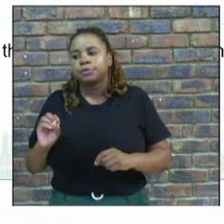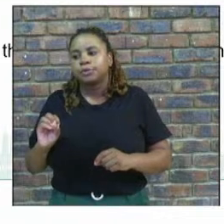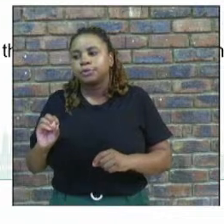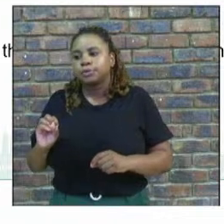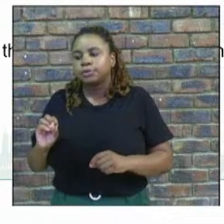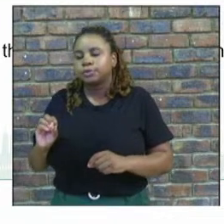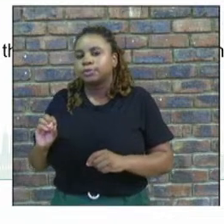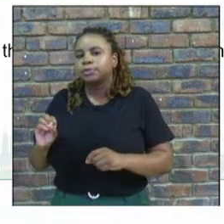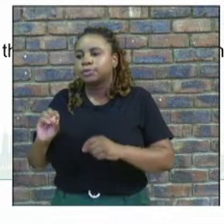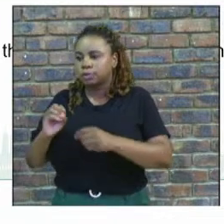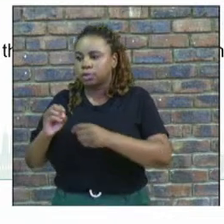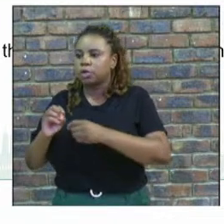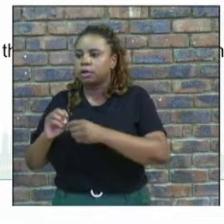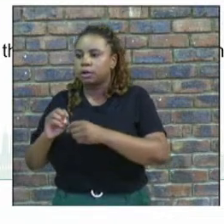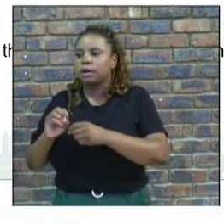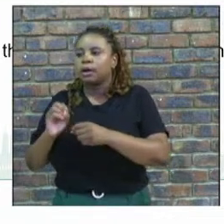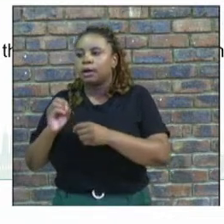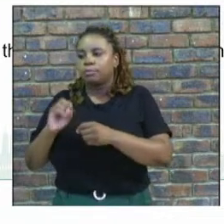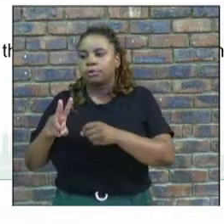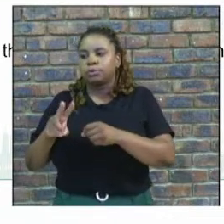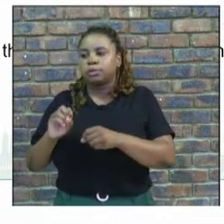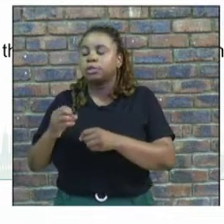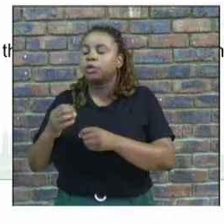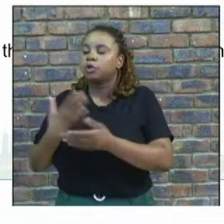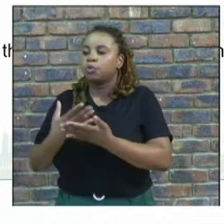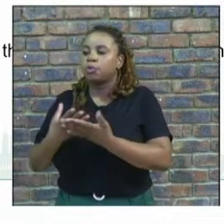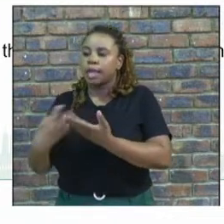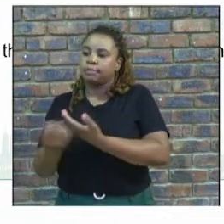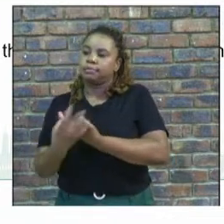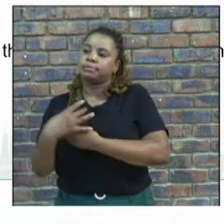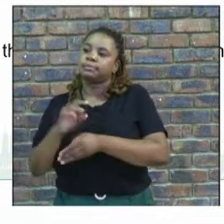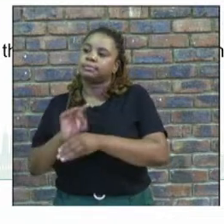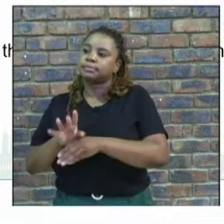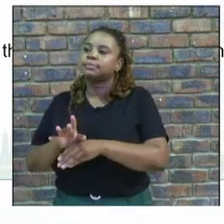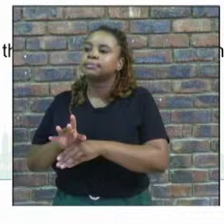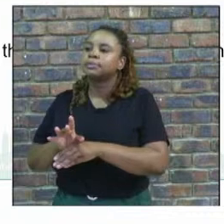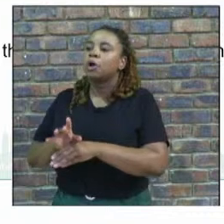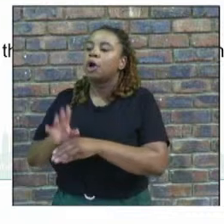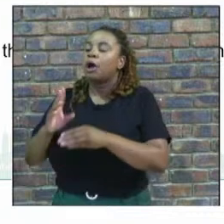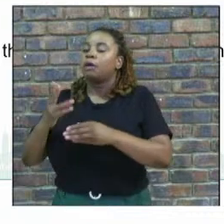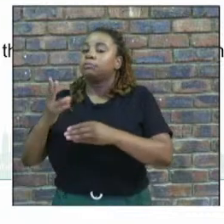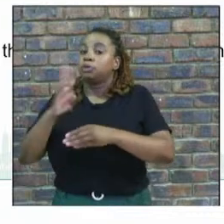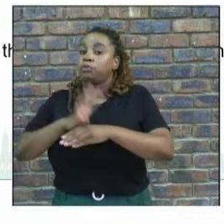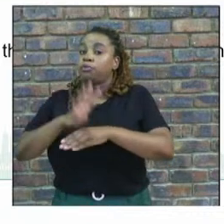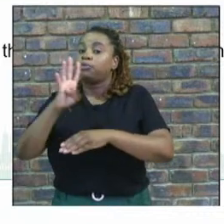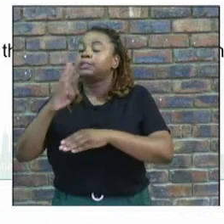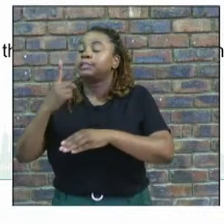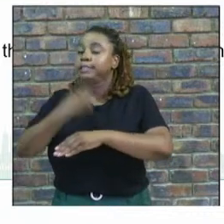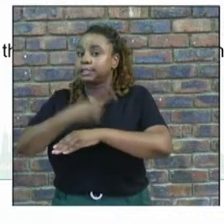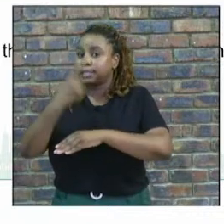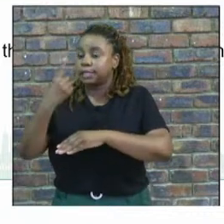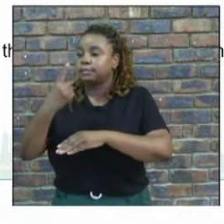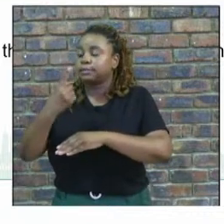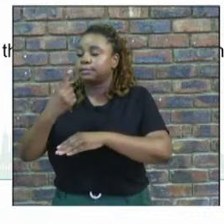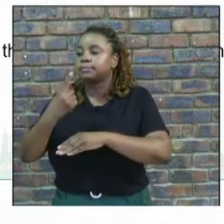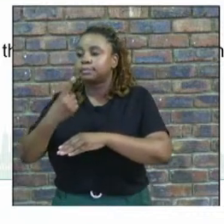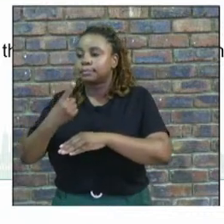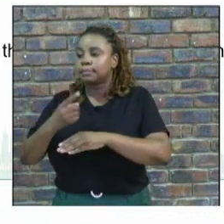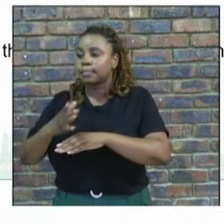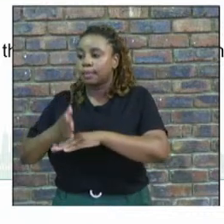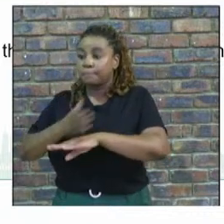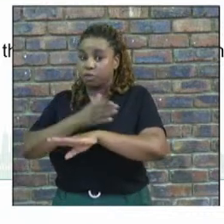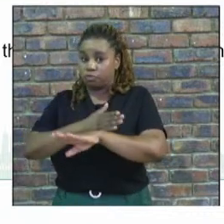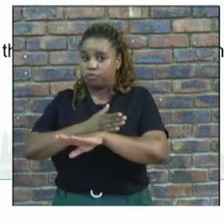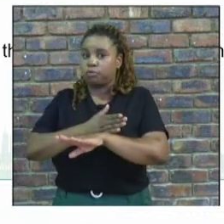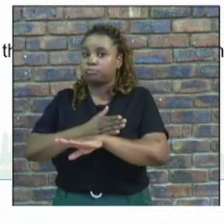days after the acceptance of your application by PASA.